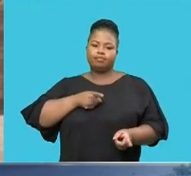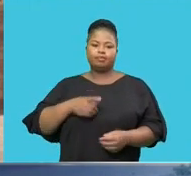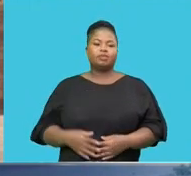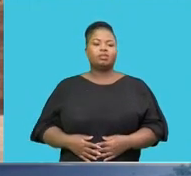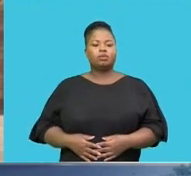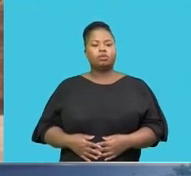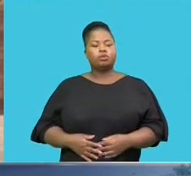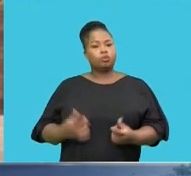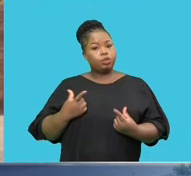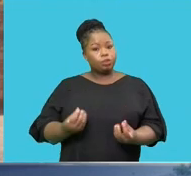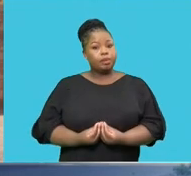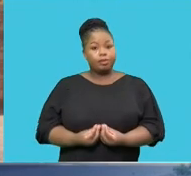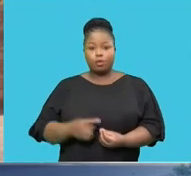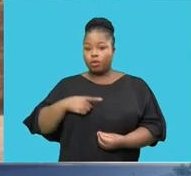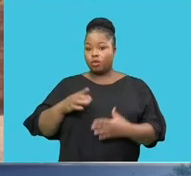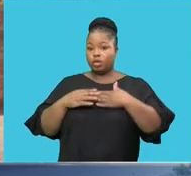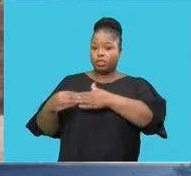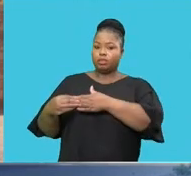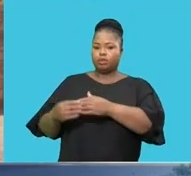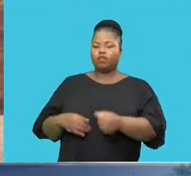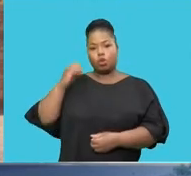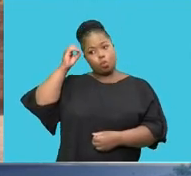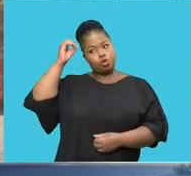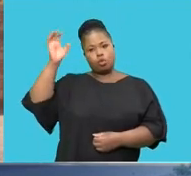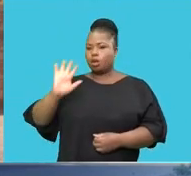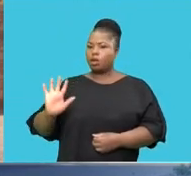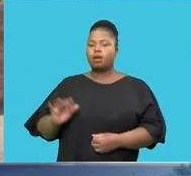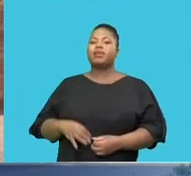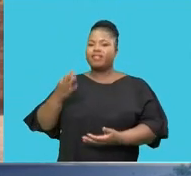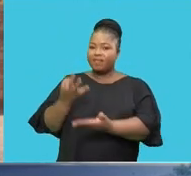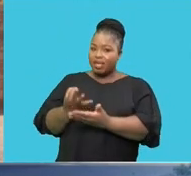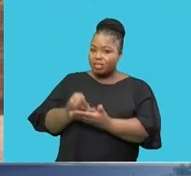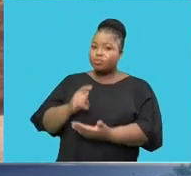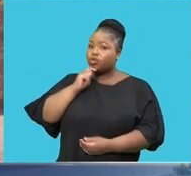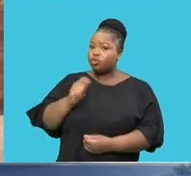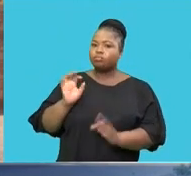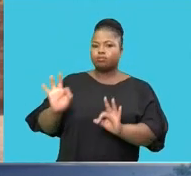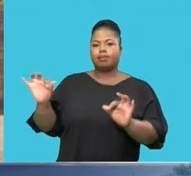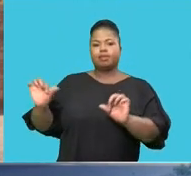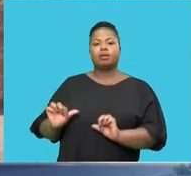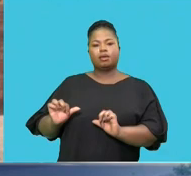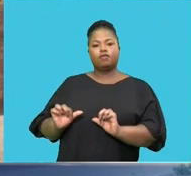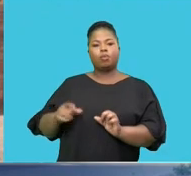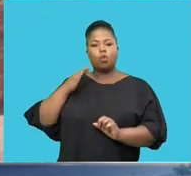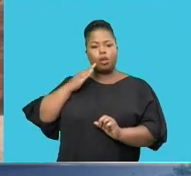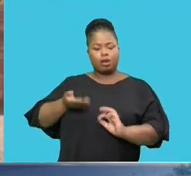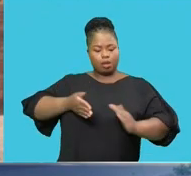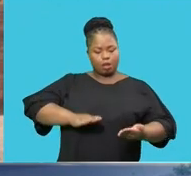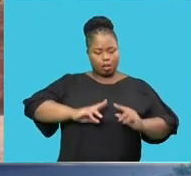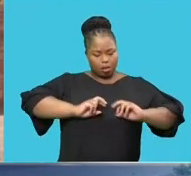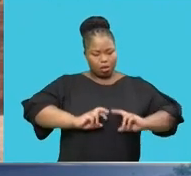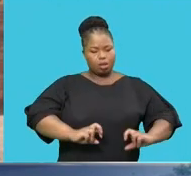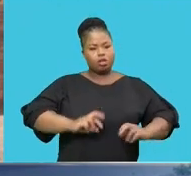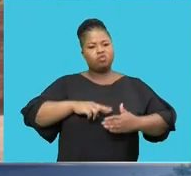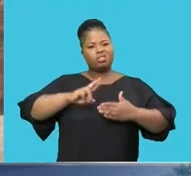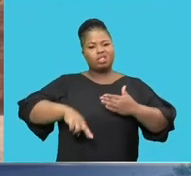act on those answers, because as leadership we don't act on opinion, we act on facts. So when facts come back from the post-mortem results, from